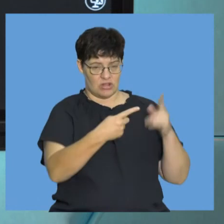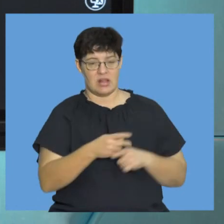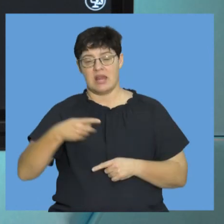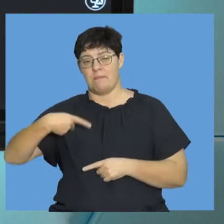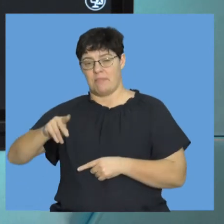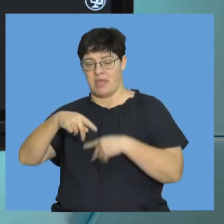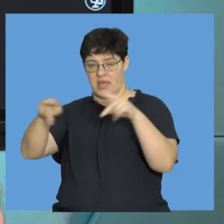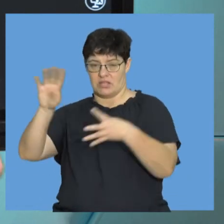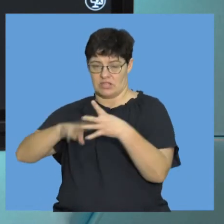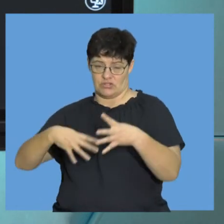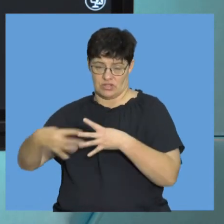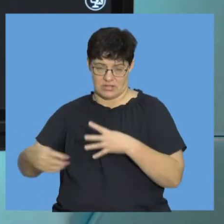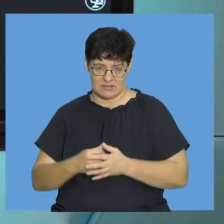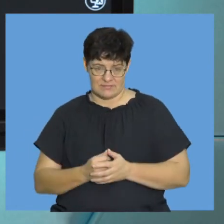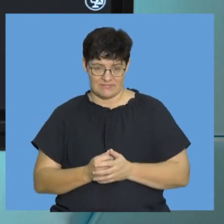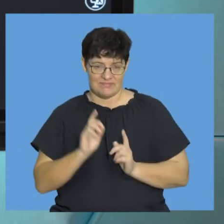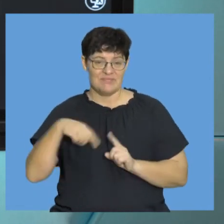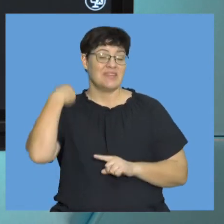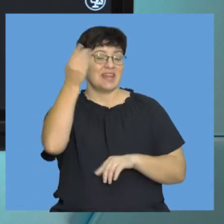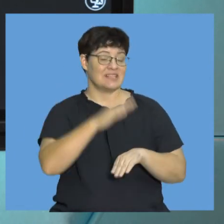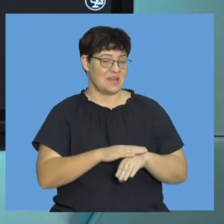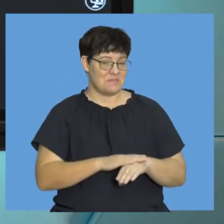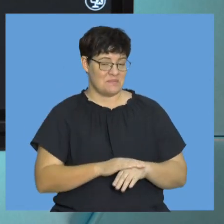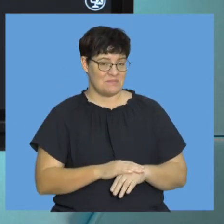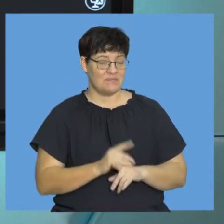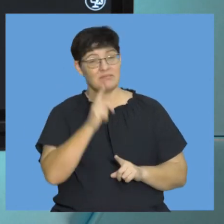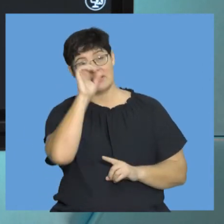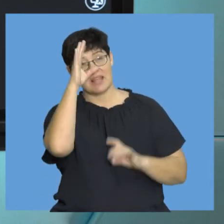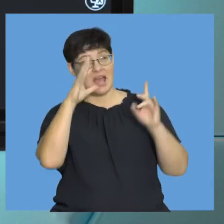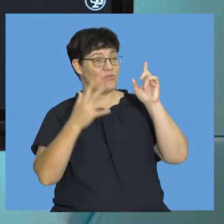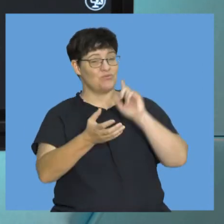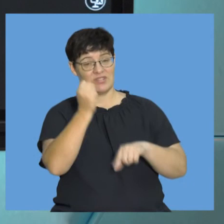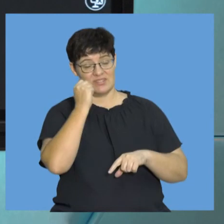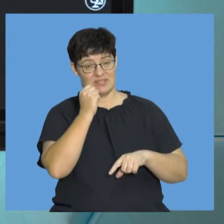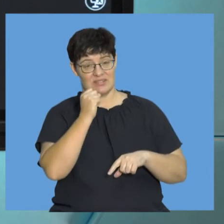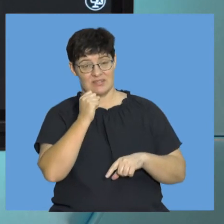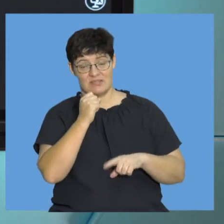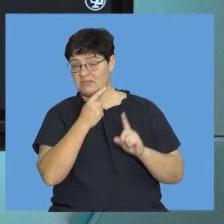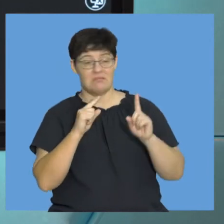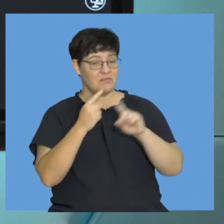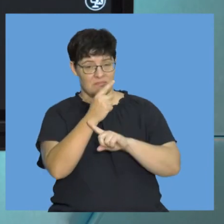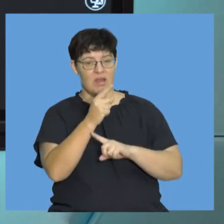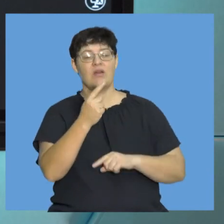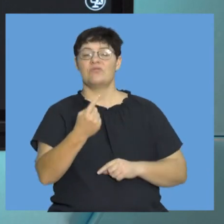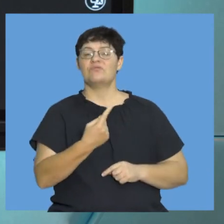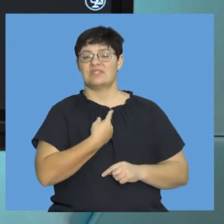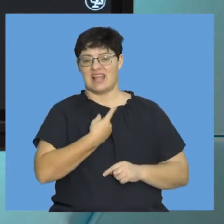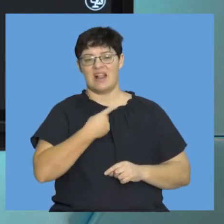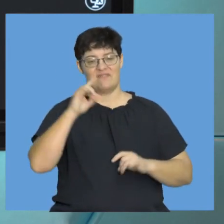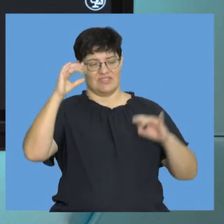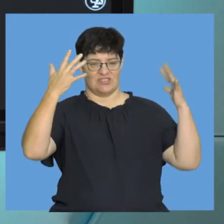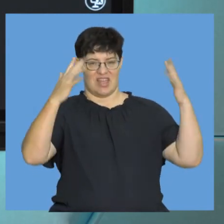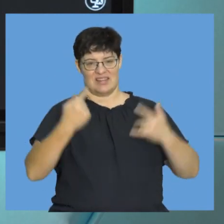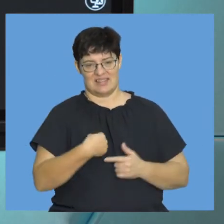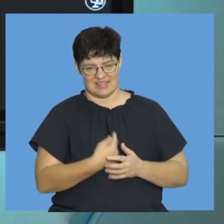schedule. Until the next time, reach for the stars. If you don't make it, definitely you will